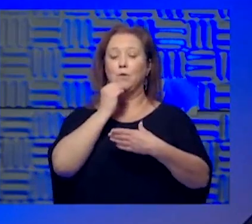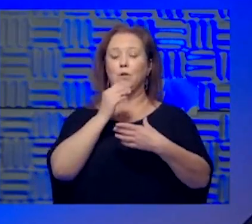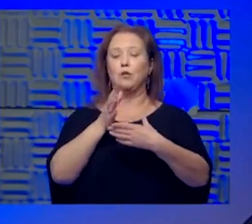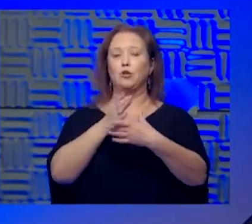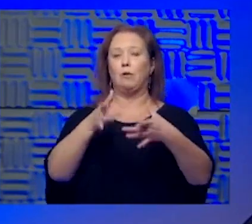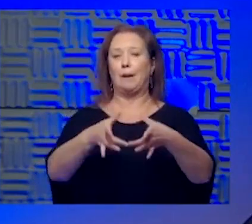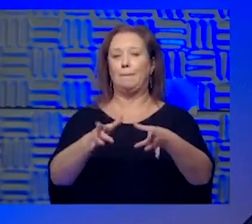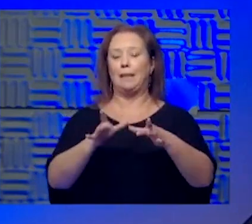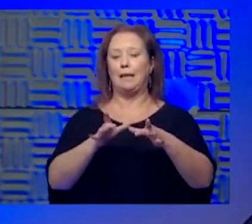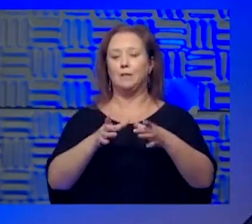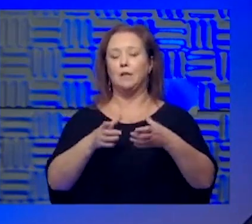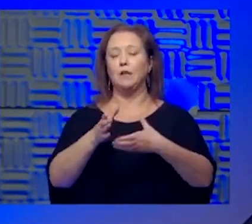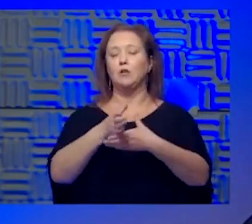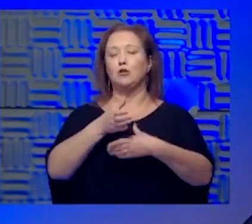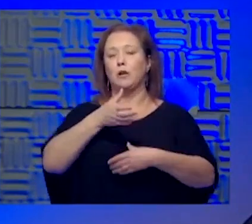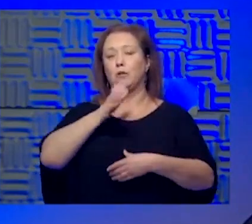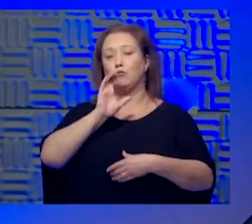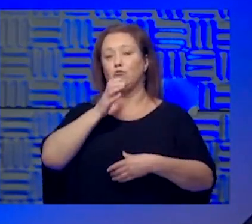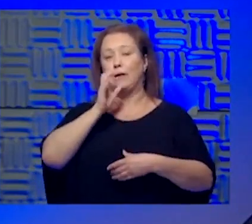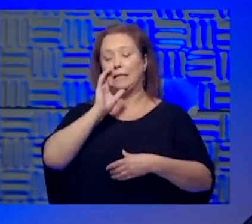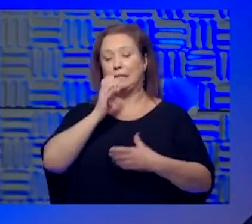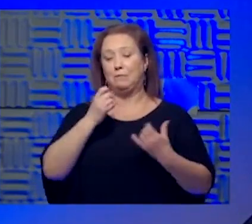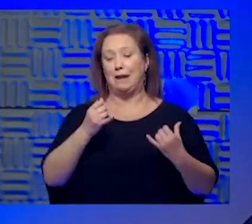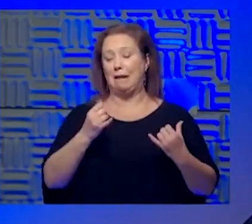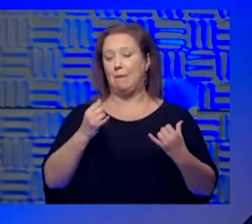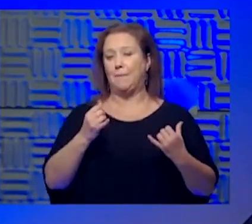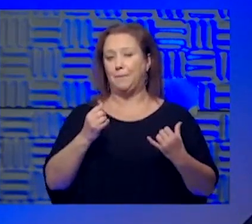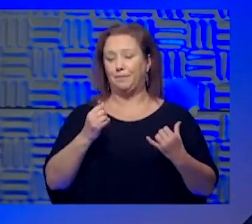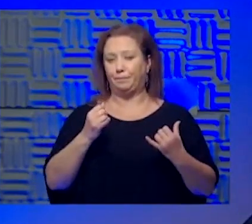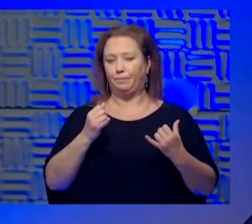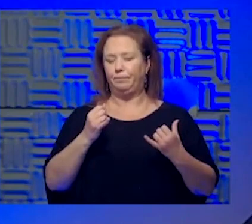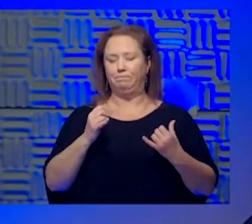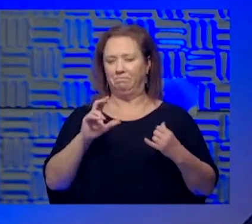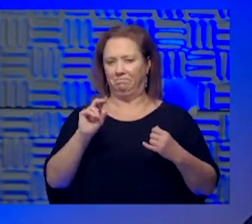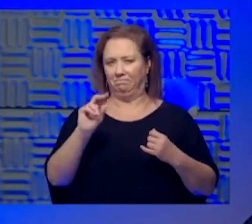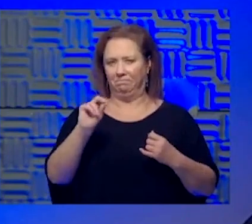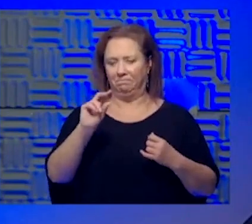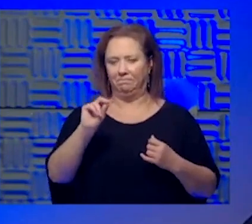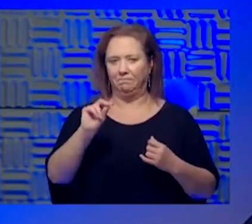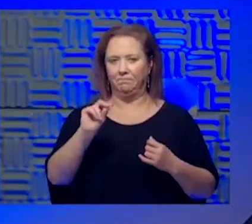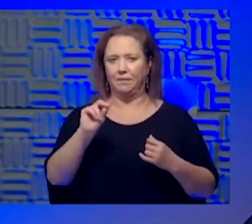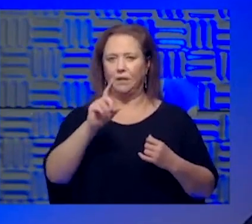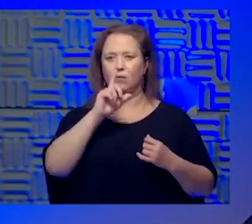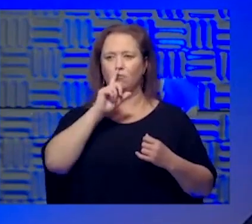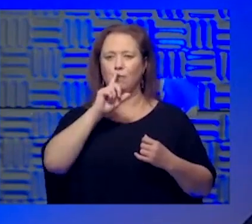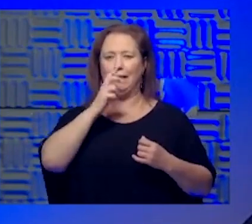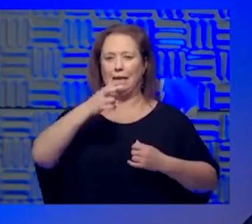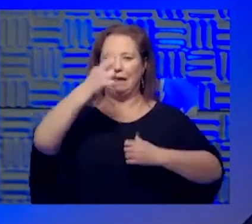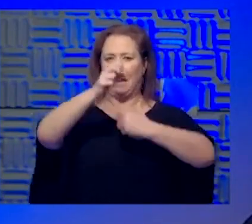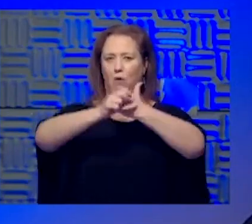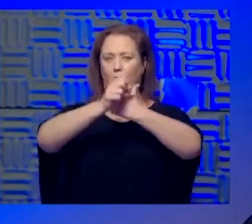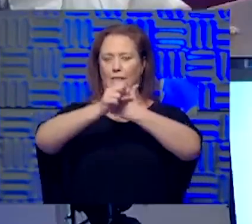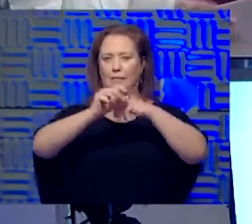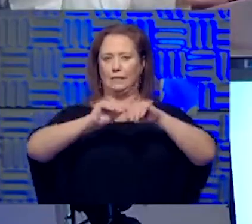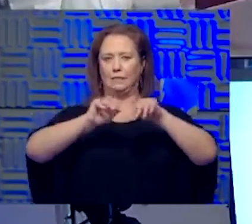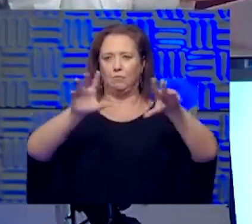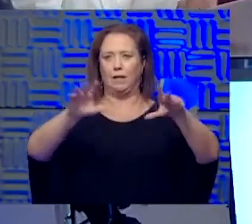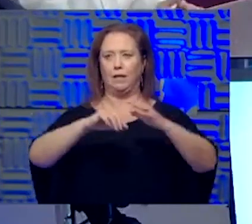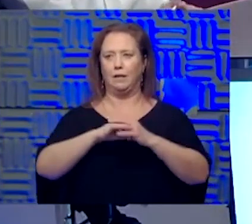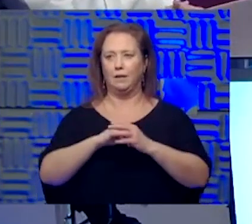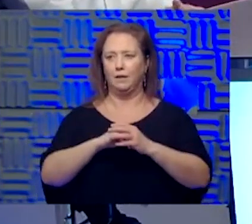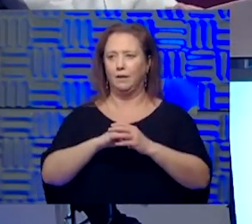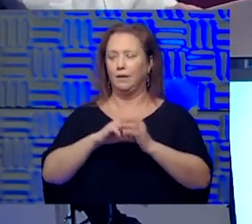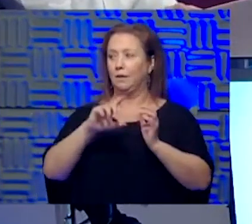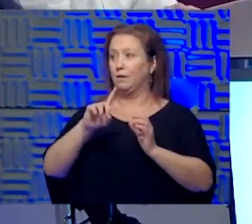plates and drinks and things of that nature right now is probably a no-no and is probably really high risk to spread the disease. Dr.